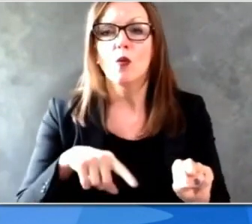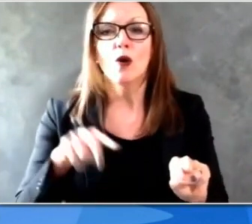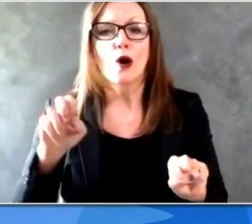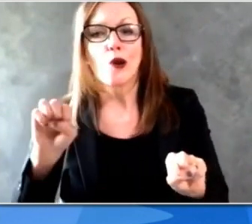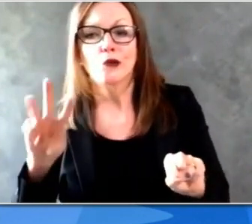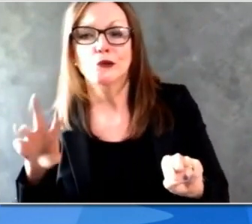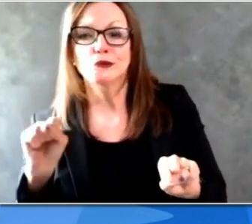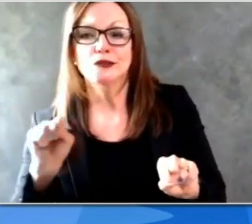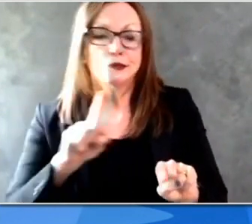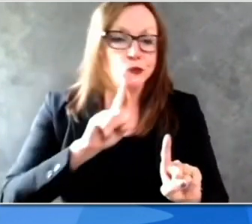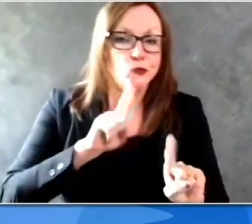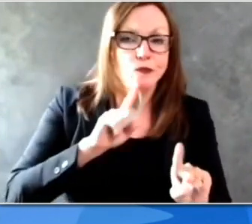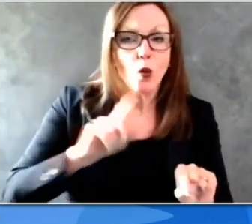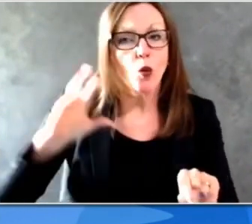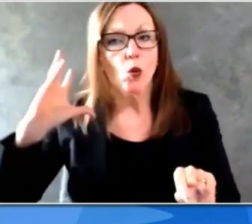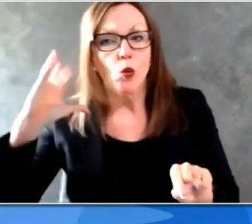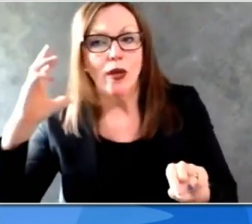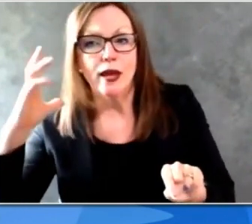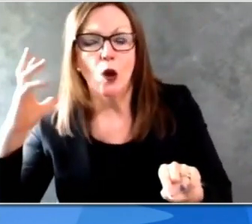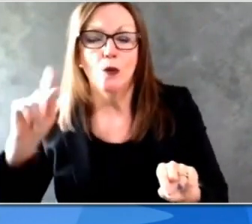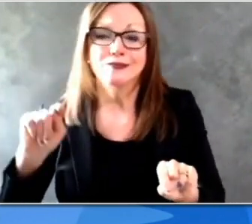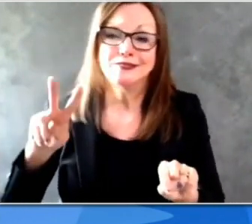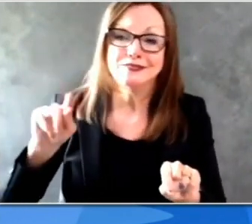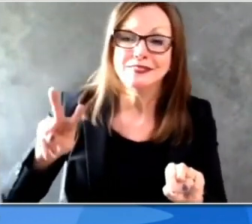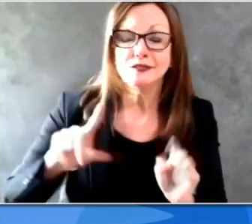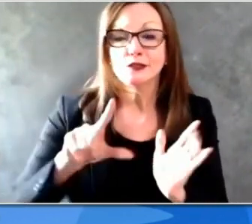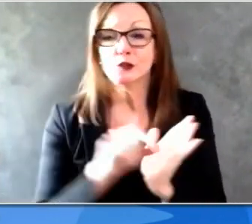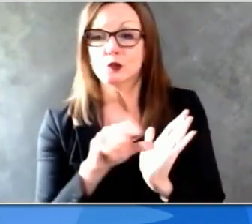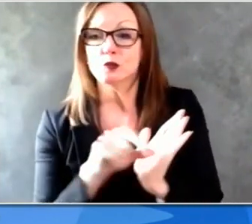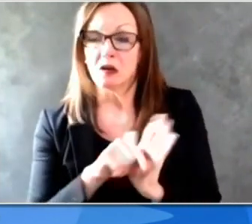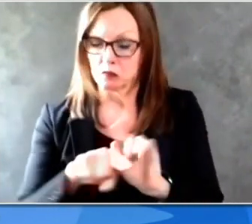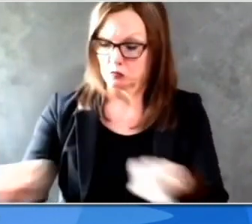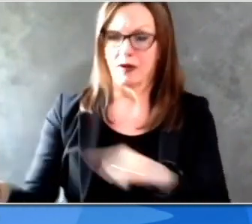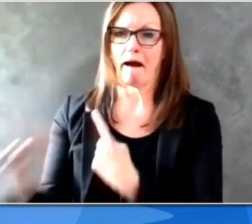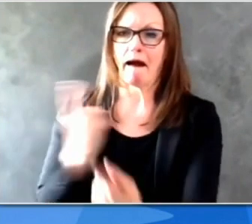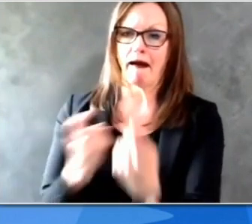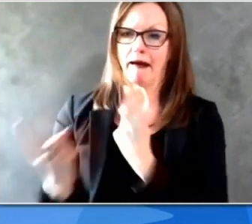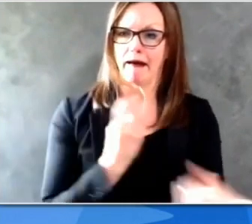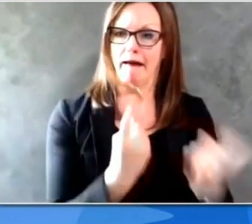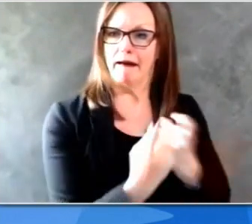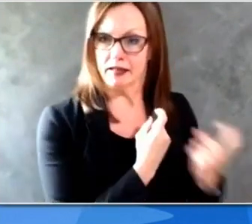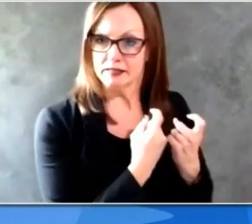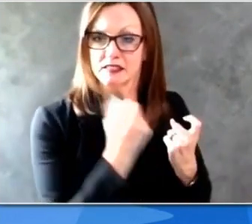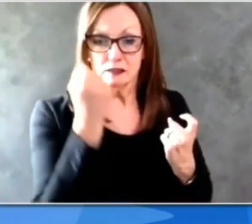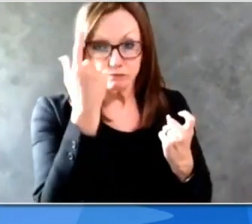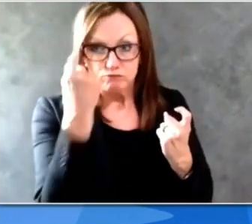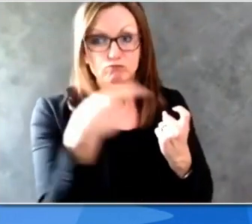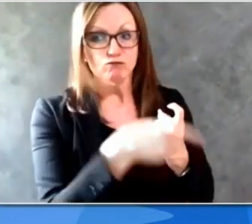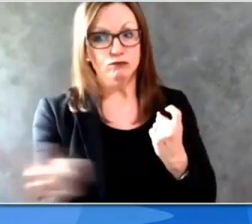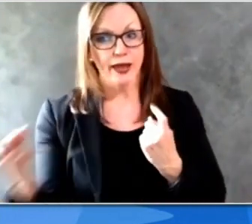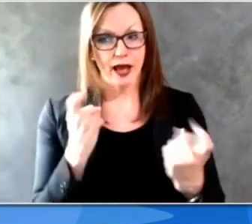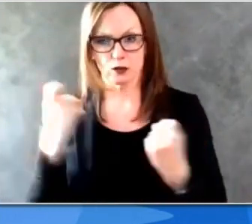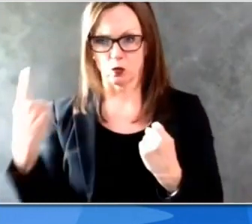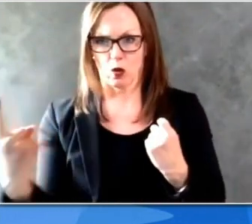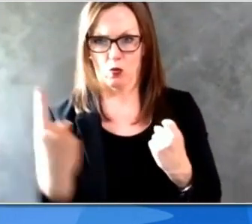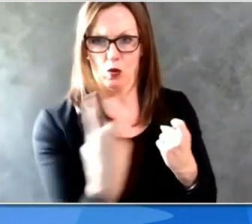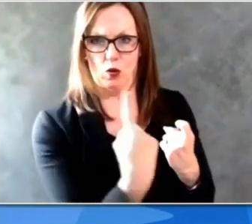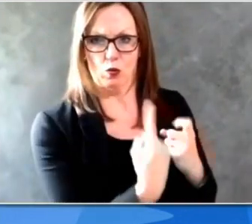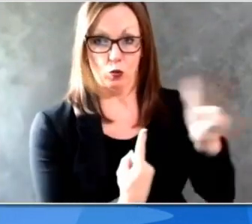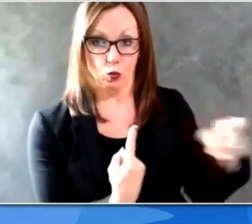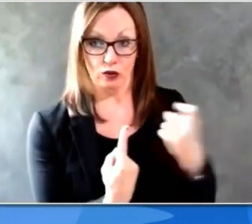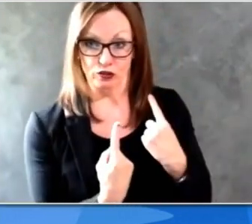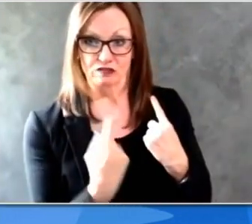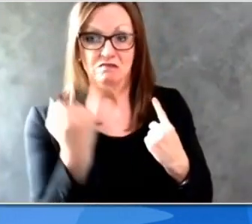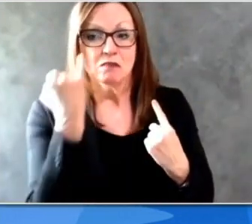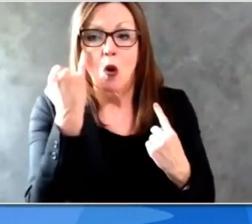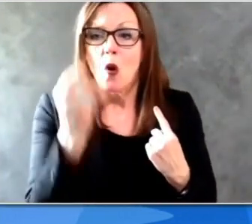All right. Just wanted to ask if the National Guard anticipates being called in any way to assist with